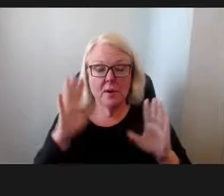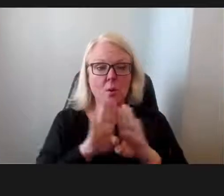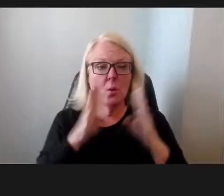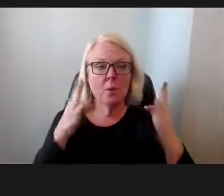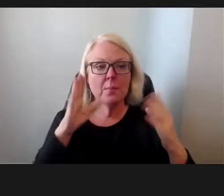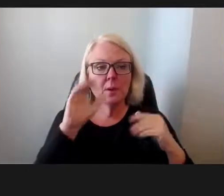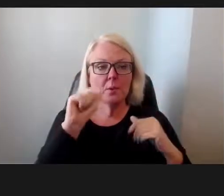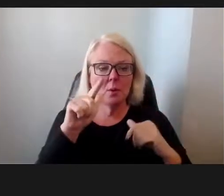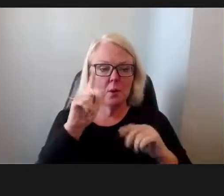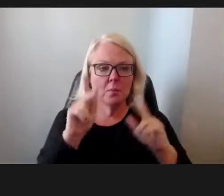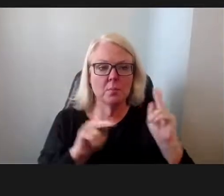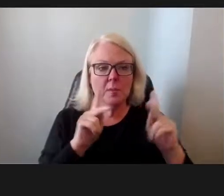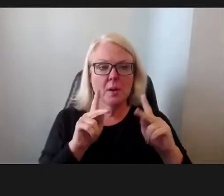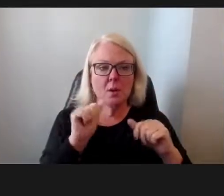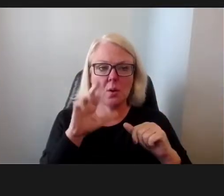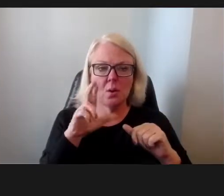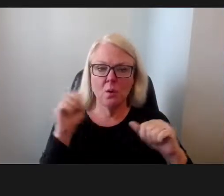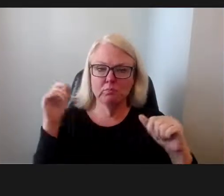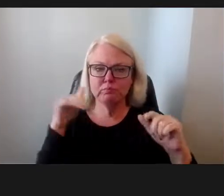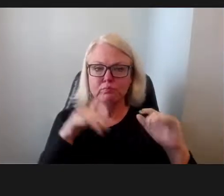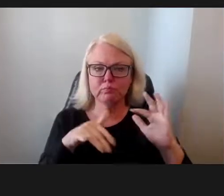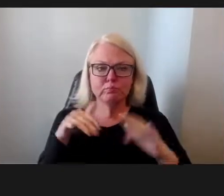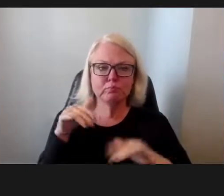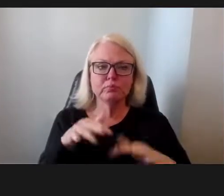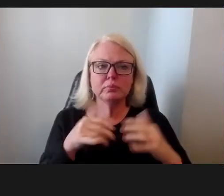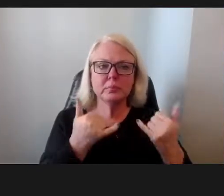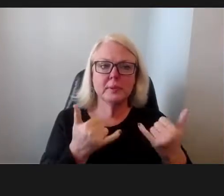and folks are filtering in now.